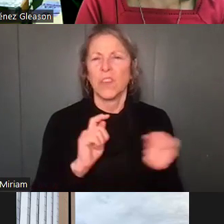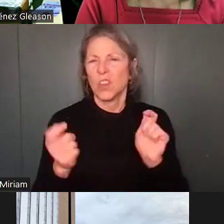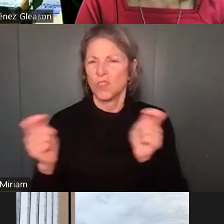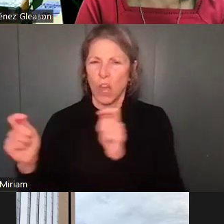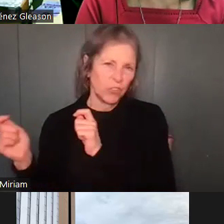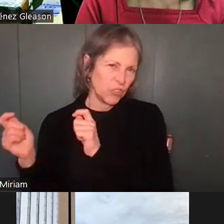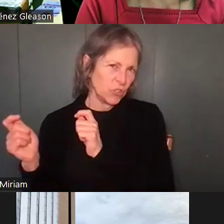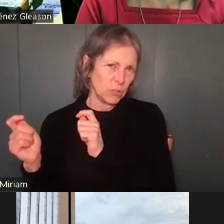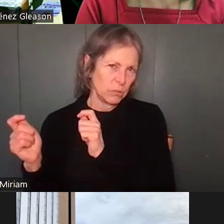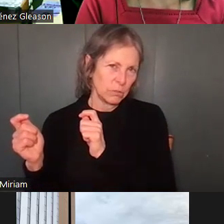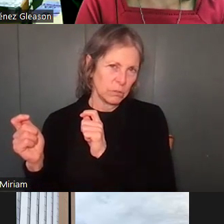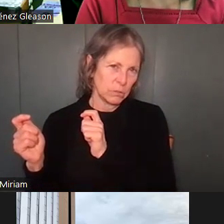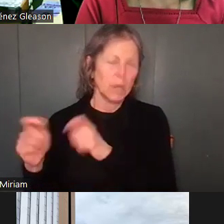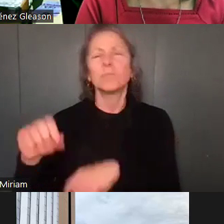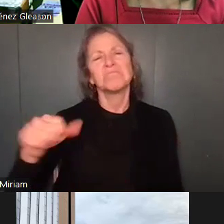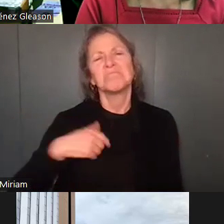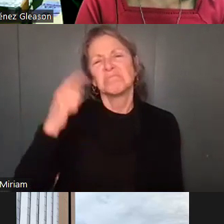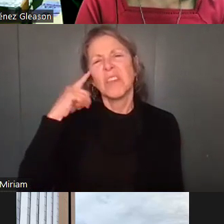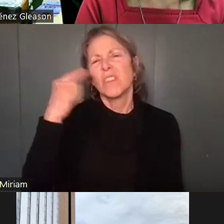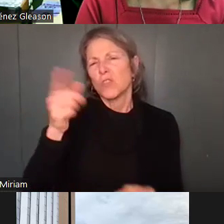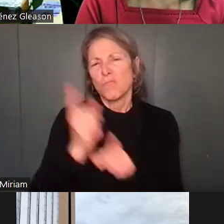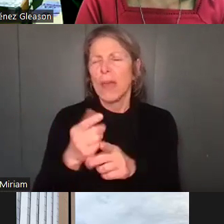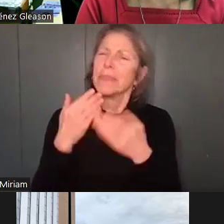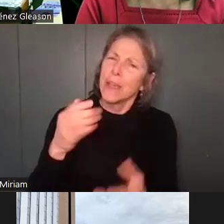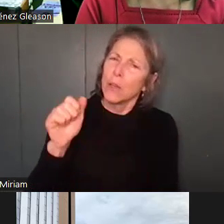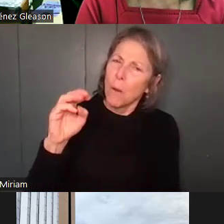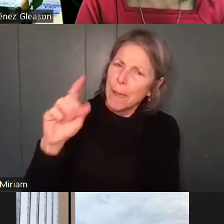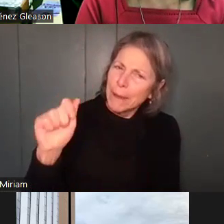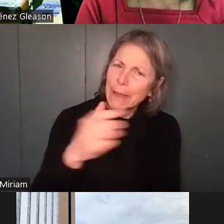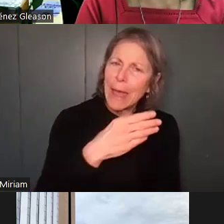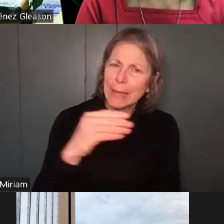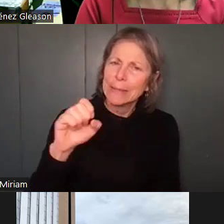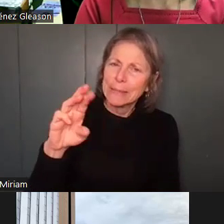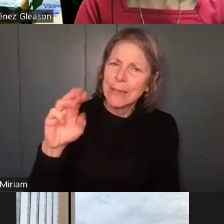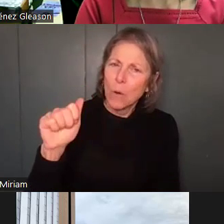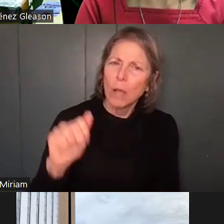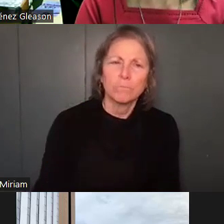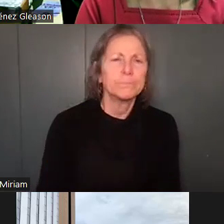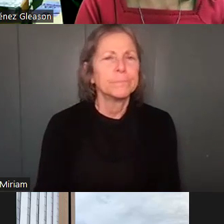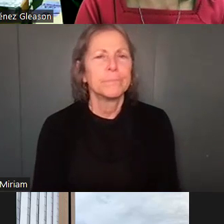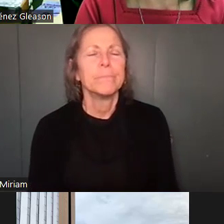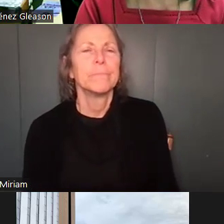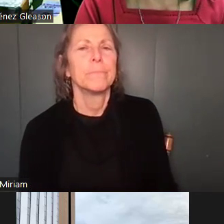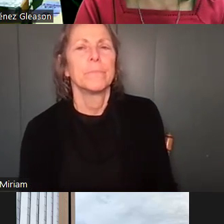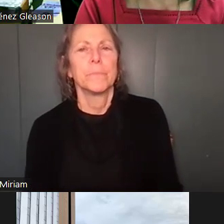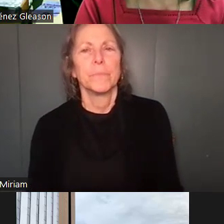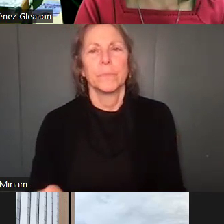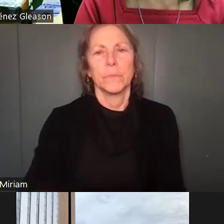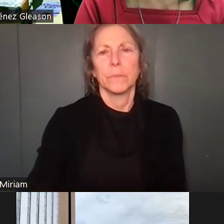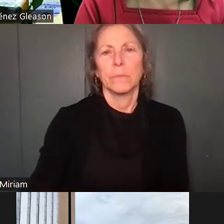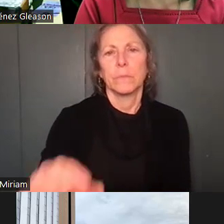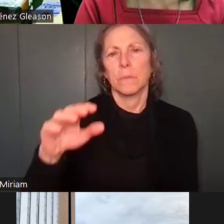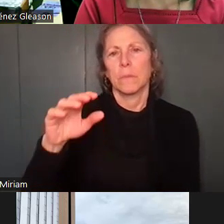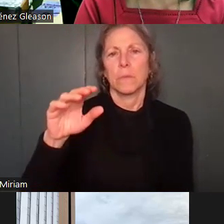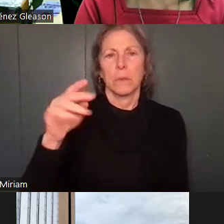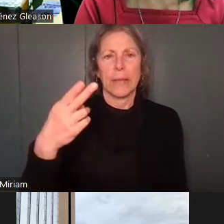we get, I think thank you, Amanda and Sarah. Yeah. And maybe it's helpful too